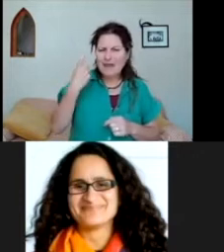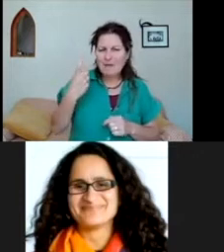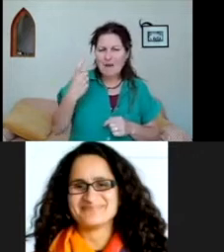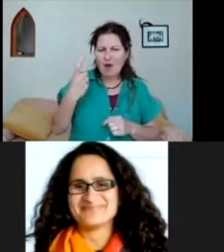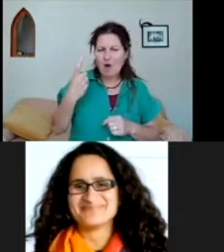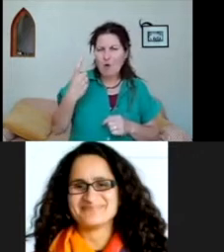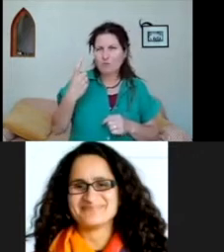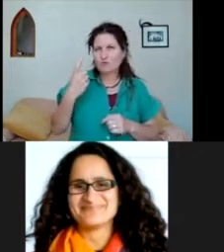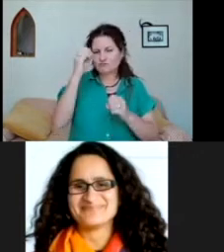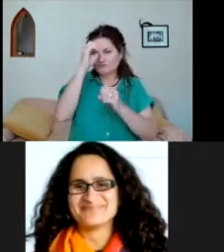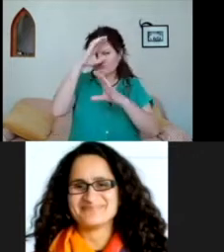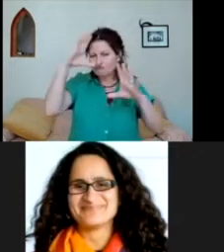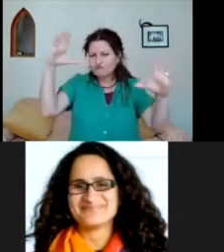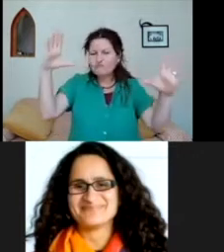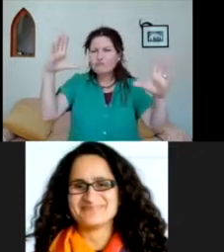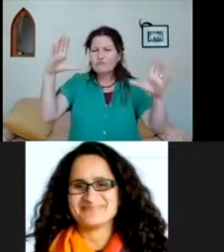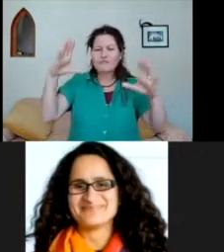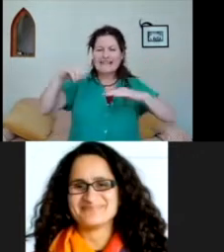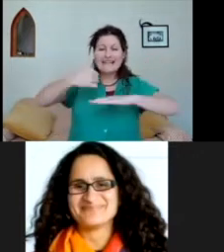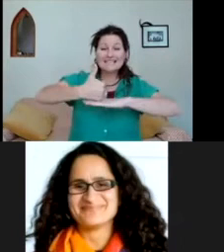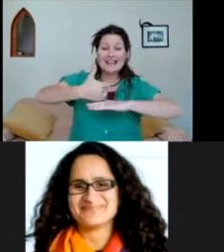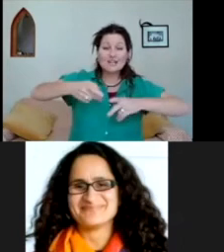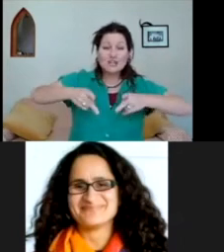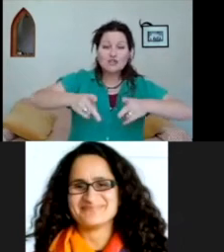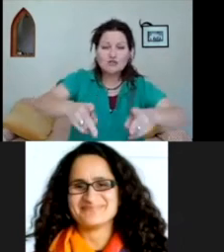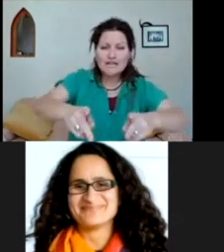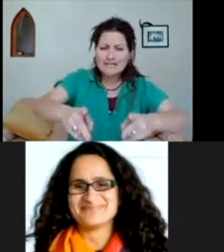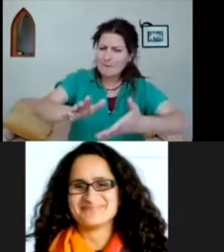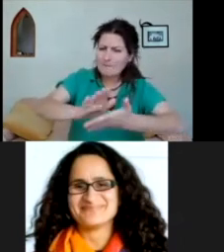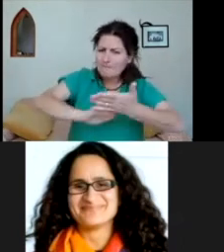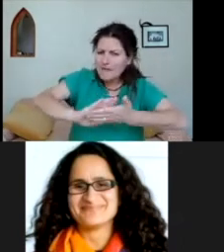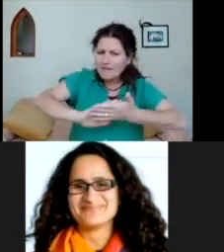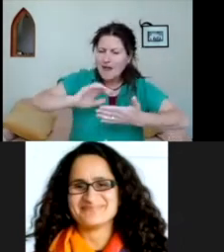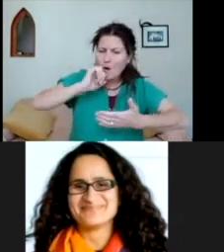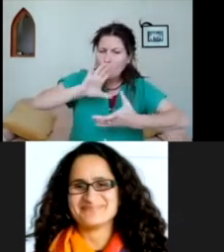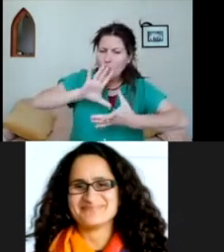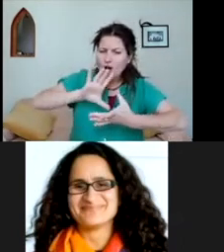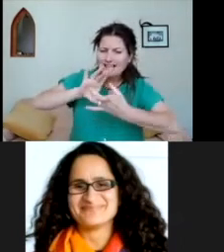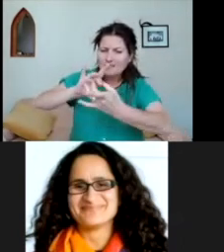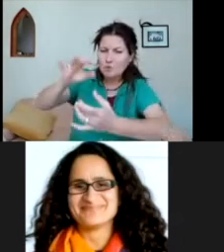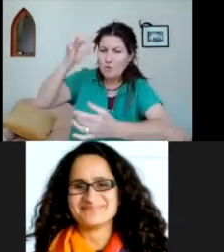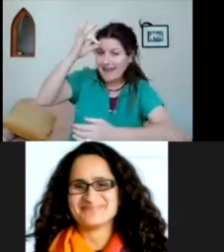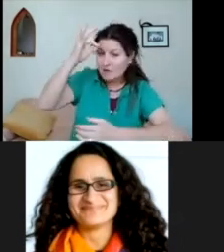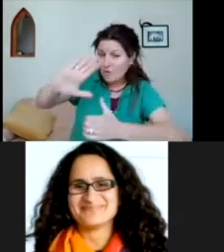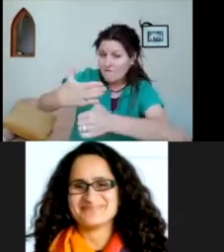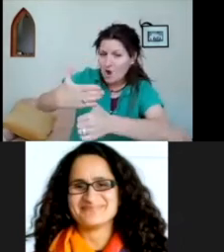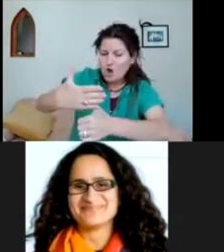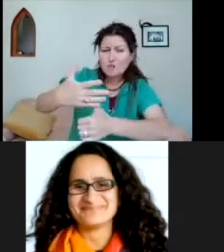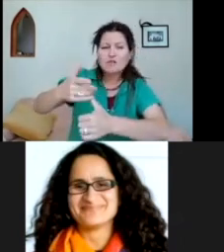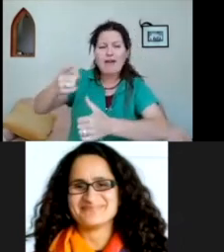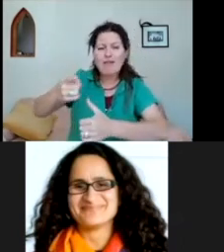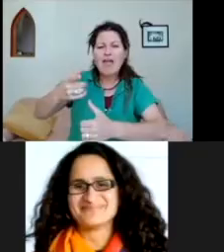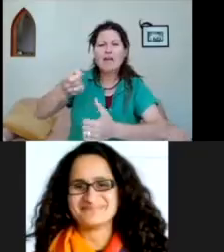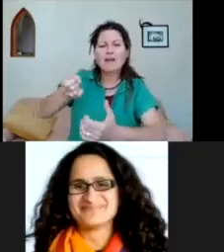would I collaborate with the council first and put that in the, get in touch with them and then put that, I've done that in